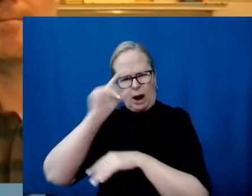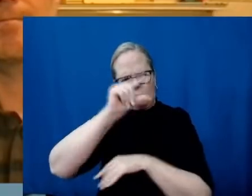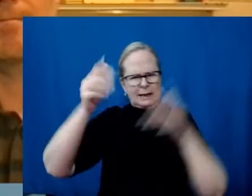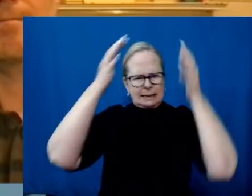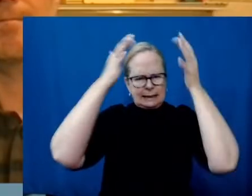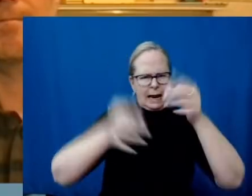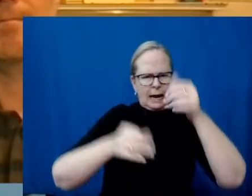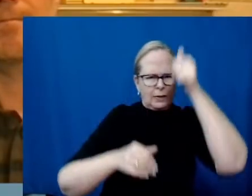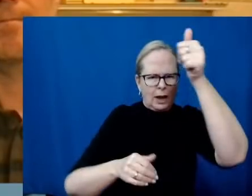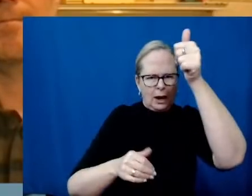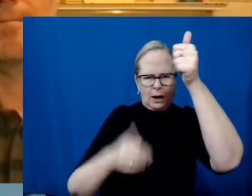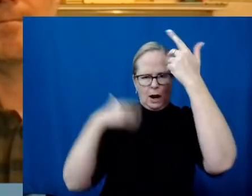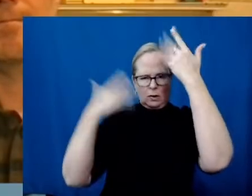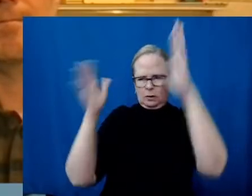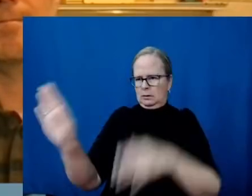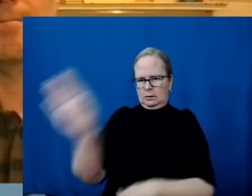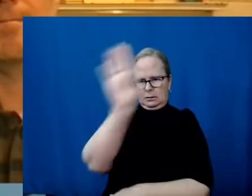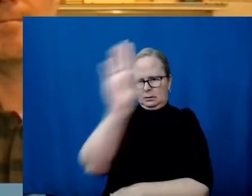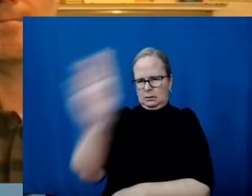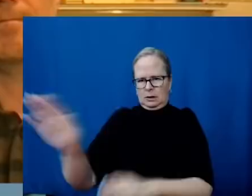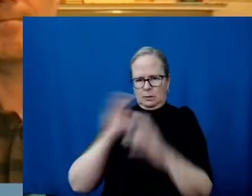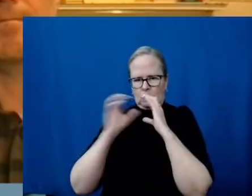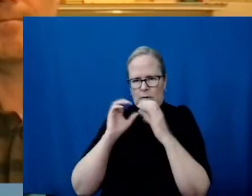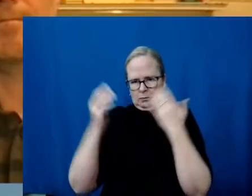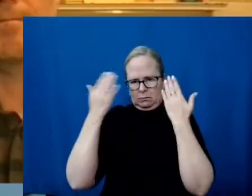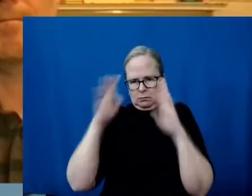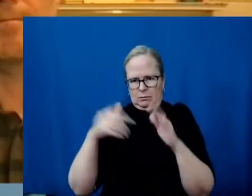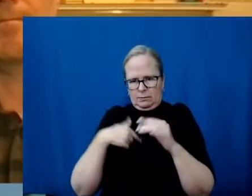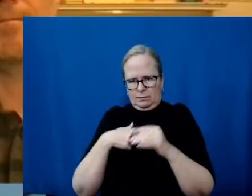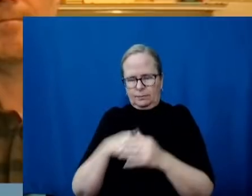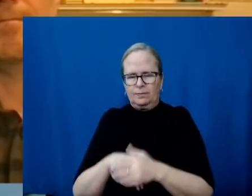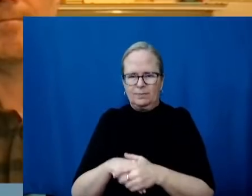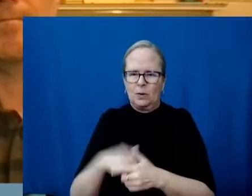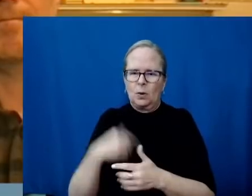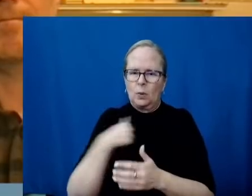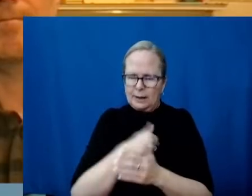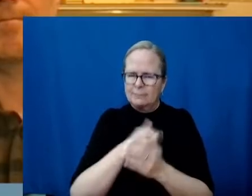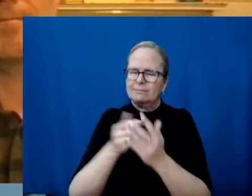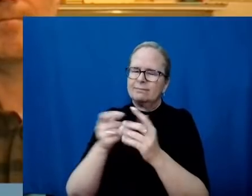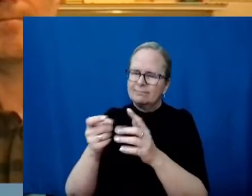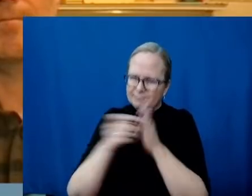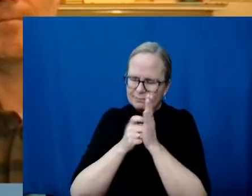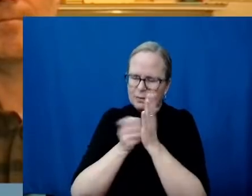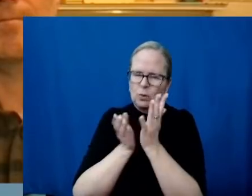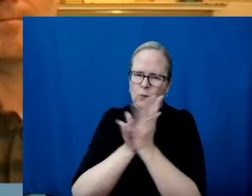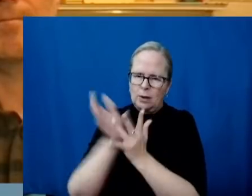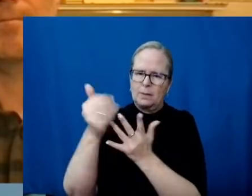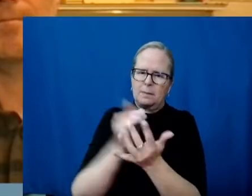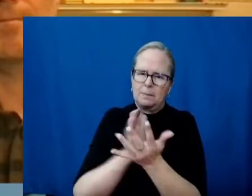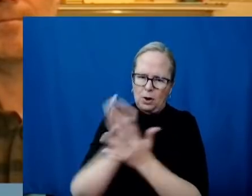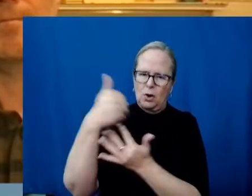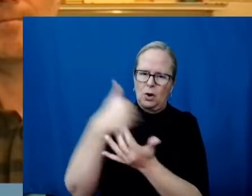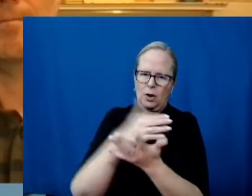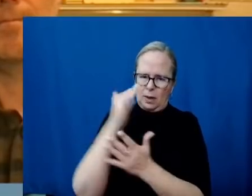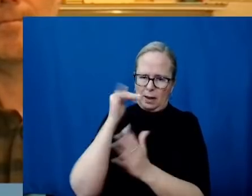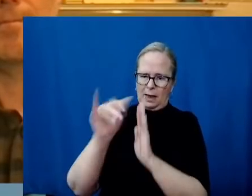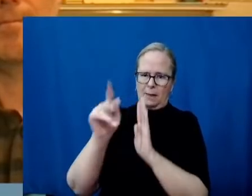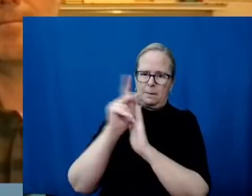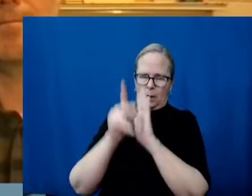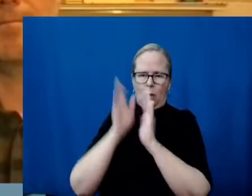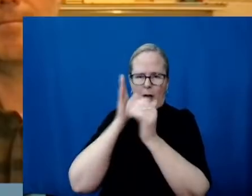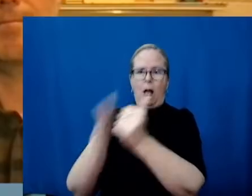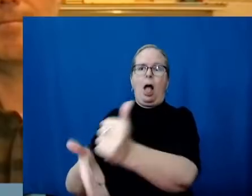about major public health measures that affect everybody in society, we absolutely need transparency to know what the experts are